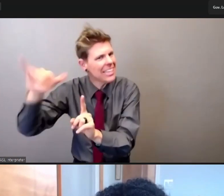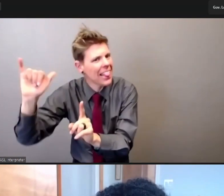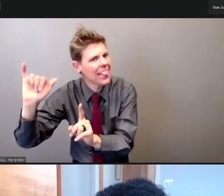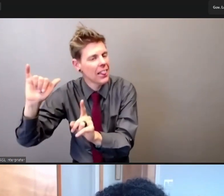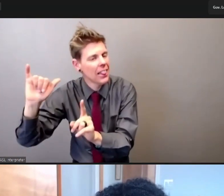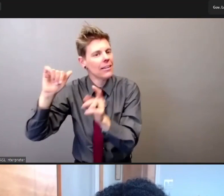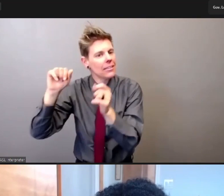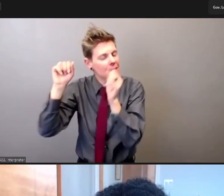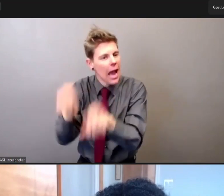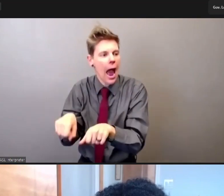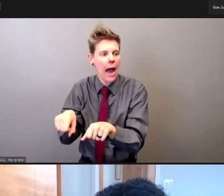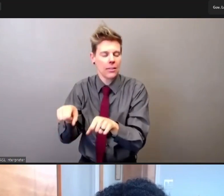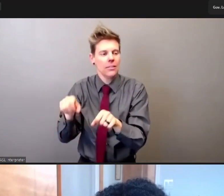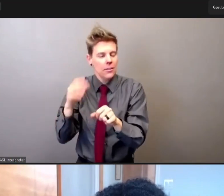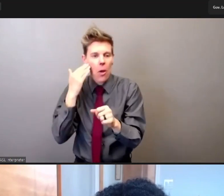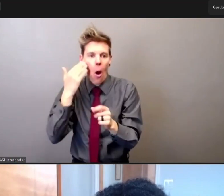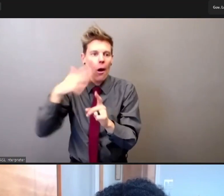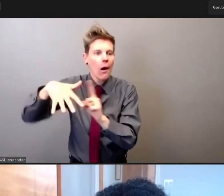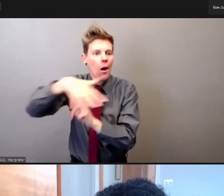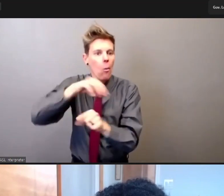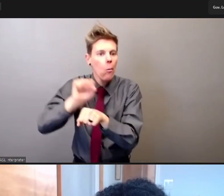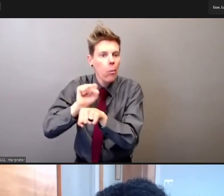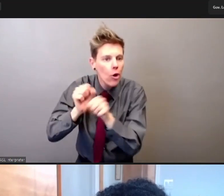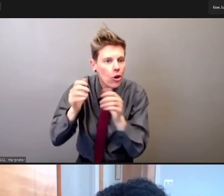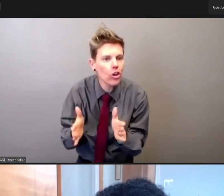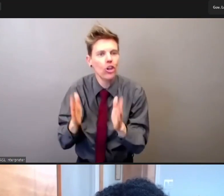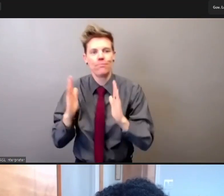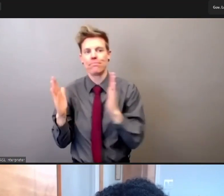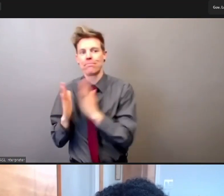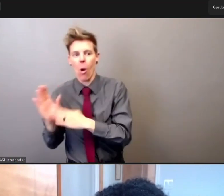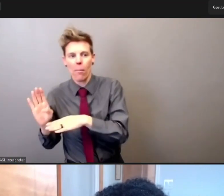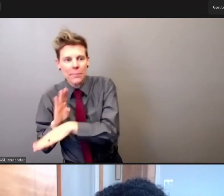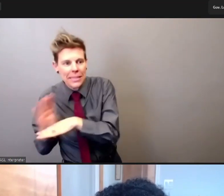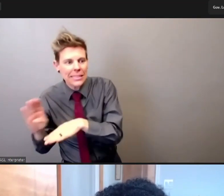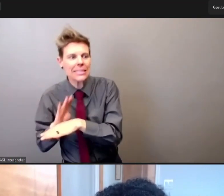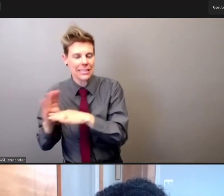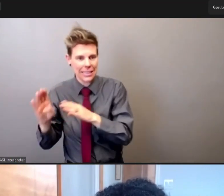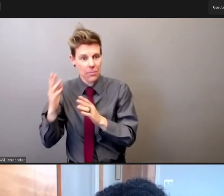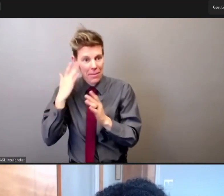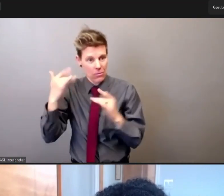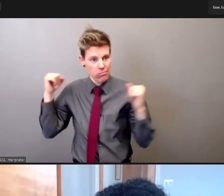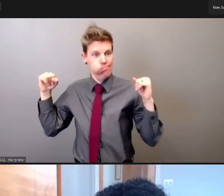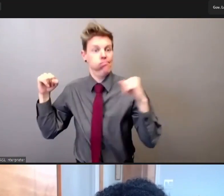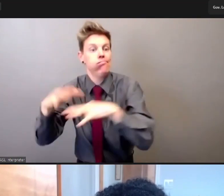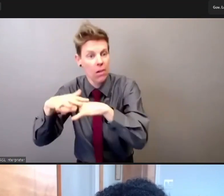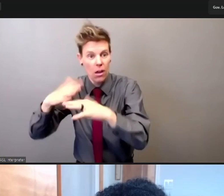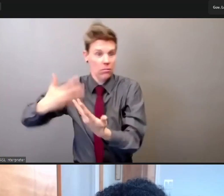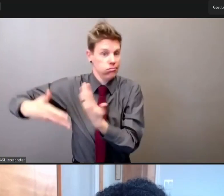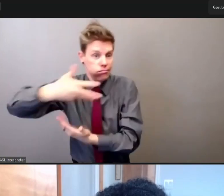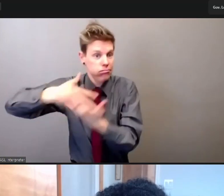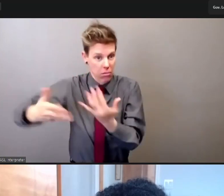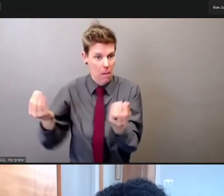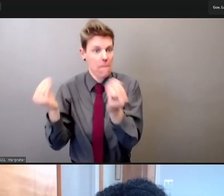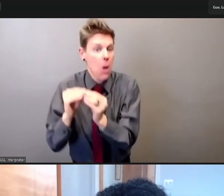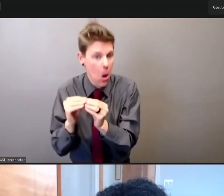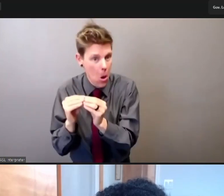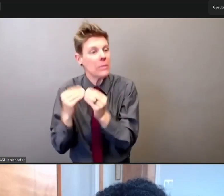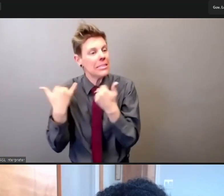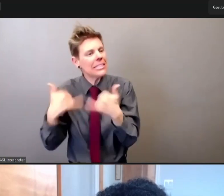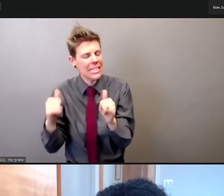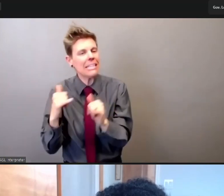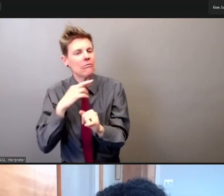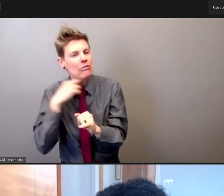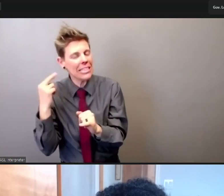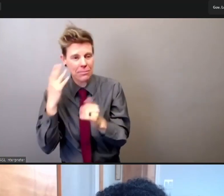and economic security, and small businesses that have just been pummeled by this virus. And we want to do all of that, but it isn't